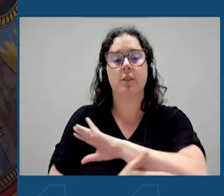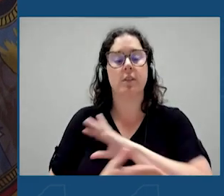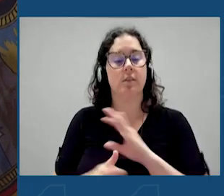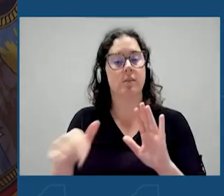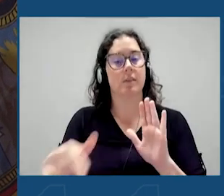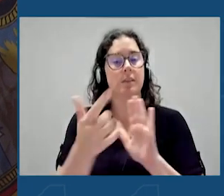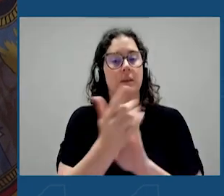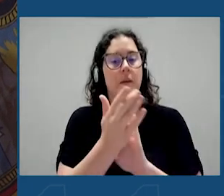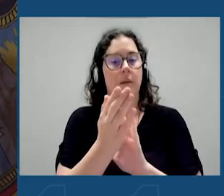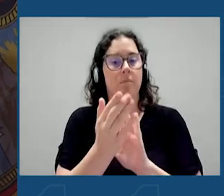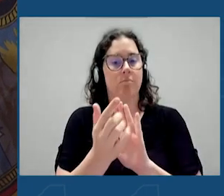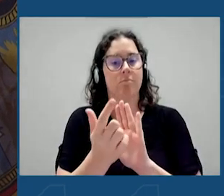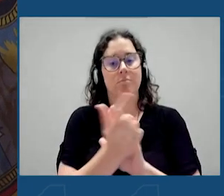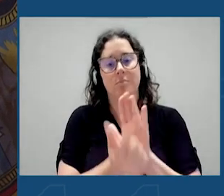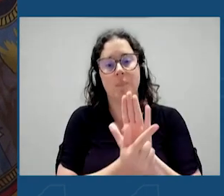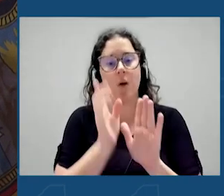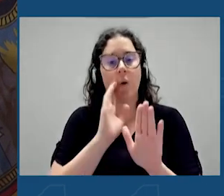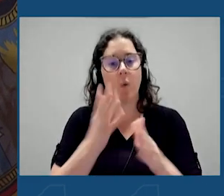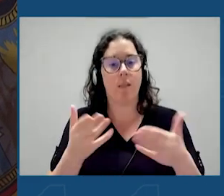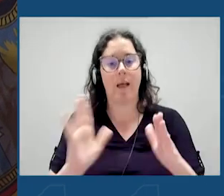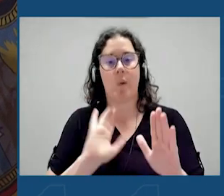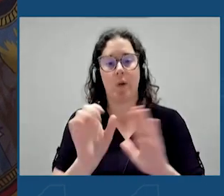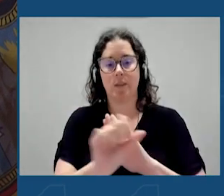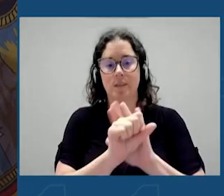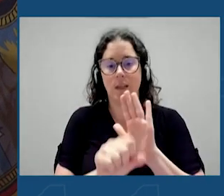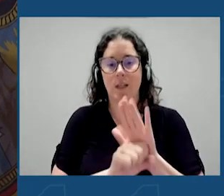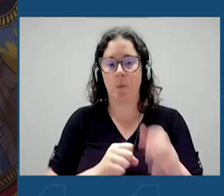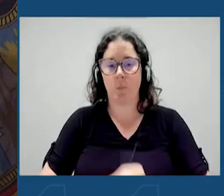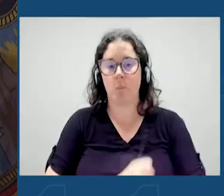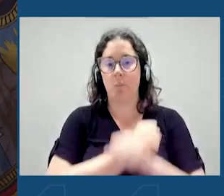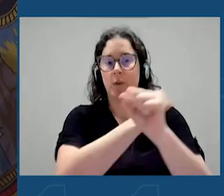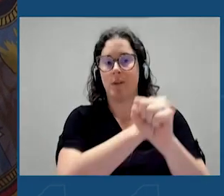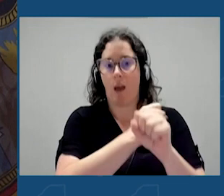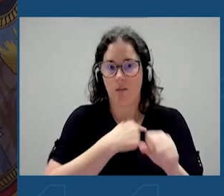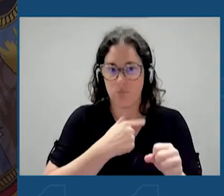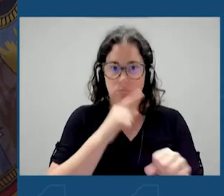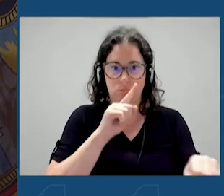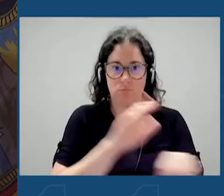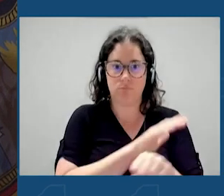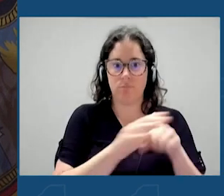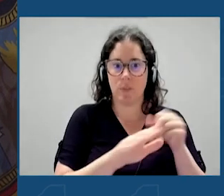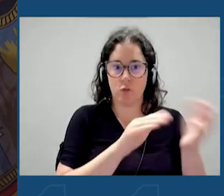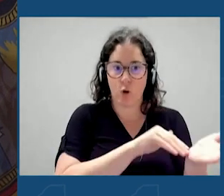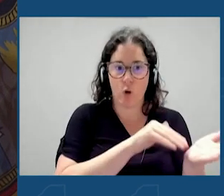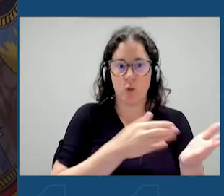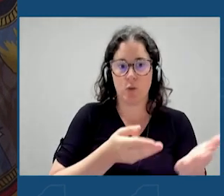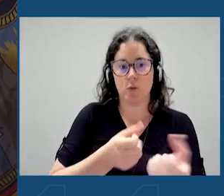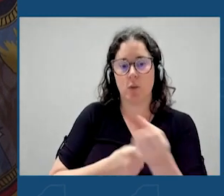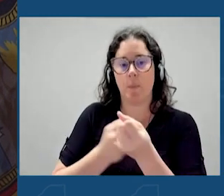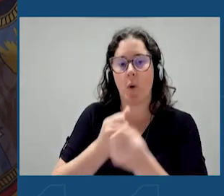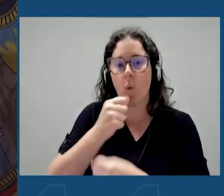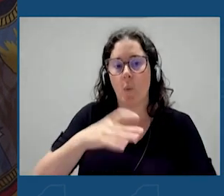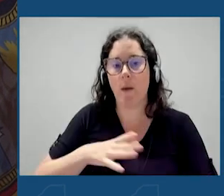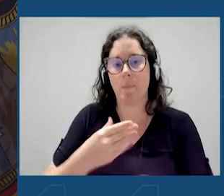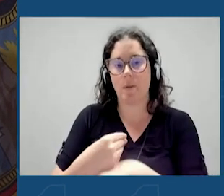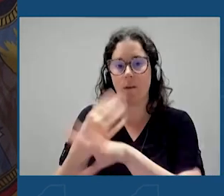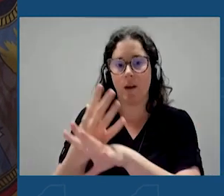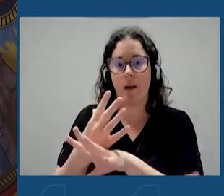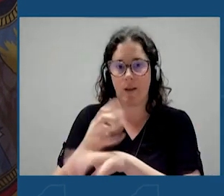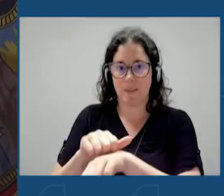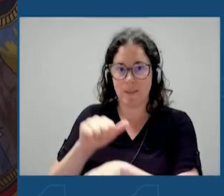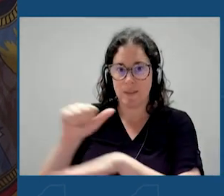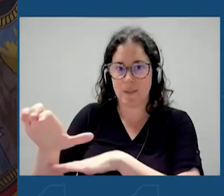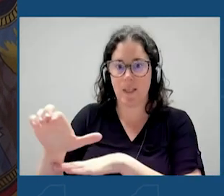our state to protect reproductive health providers that support women via telehealth and send medication abortion resources to